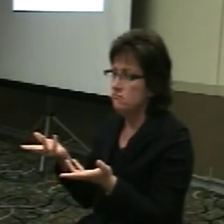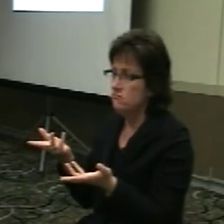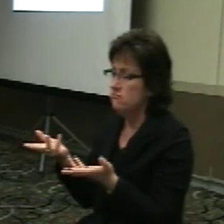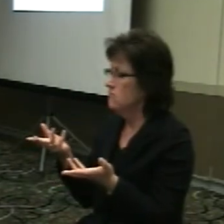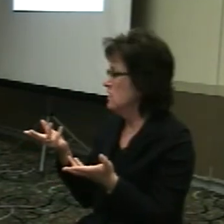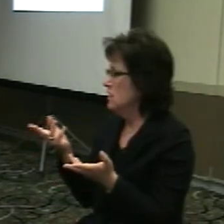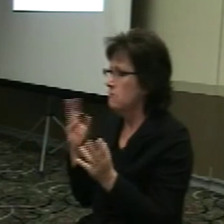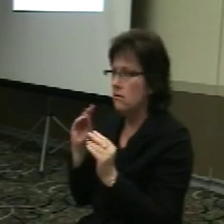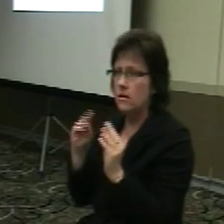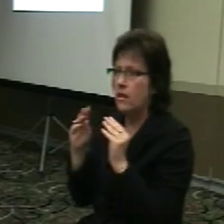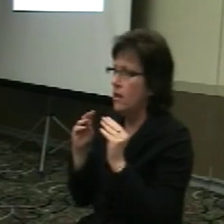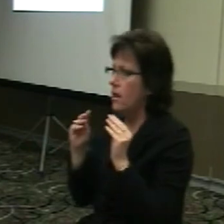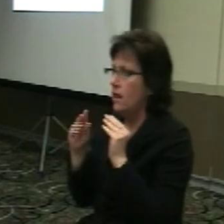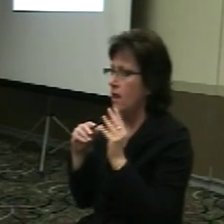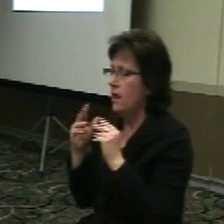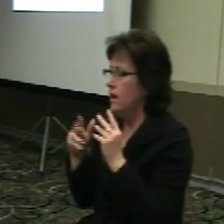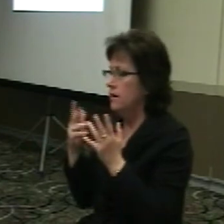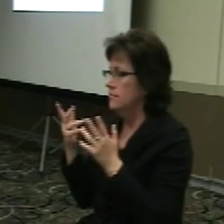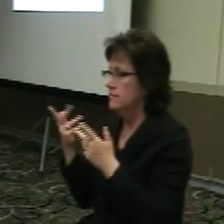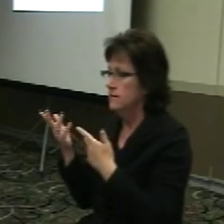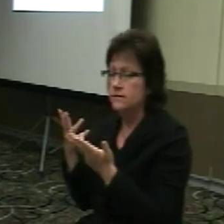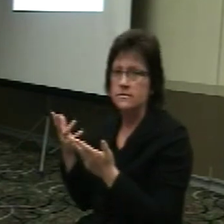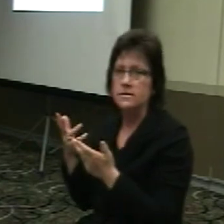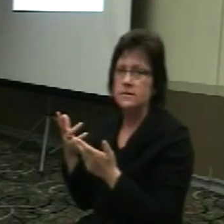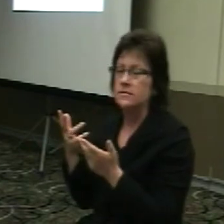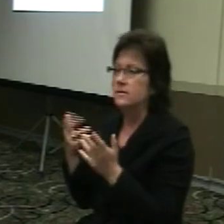Whose attention? So one-on-one, yeah. Okay. Peer attention, no.